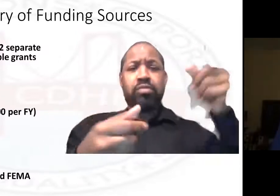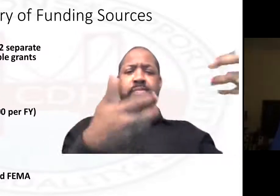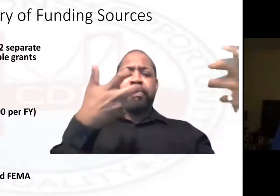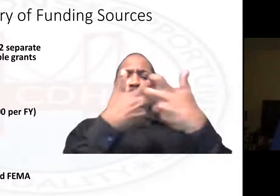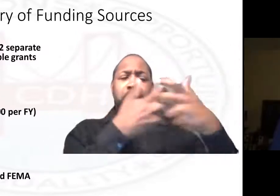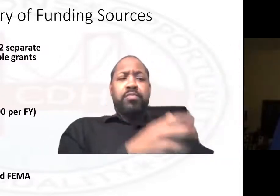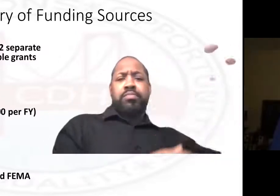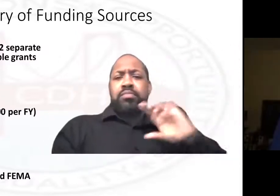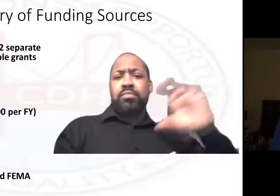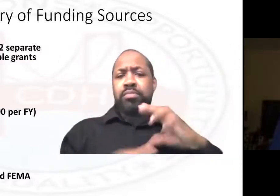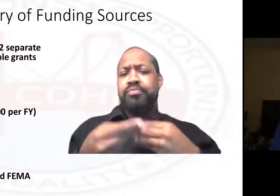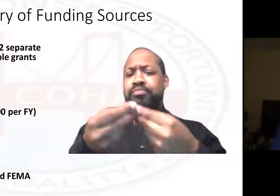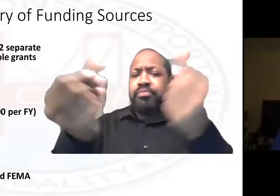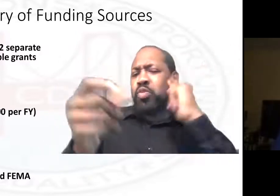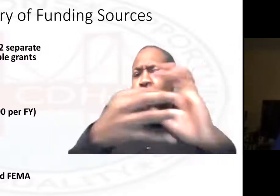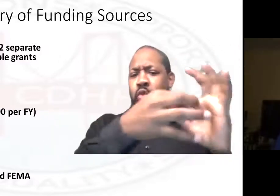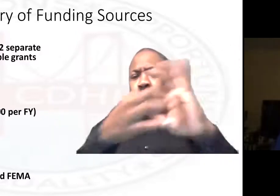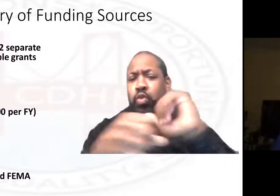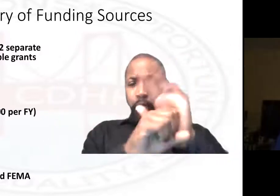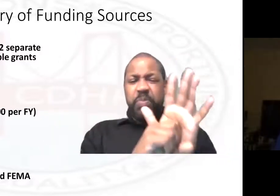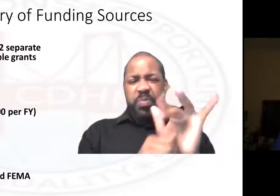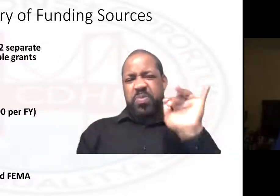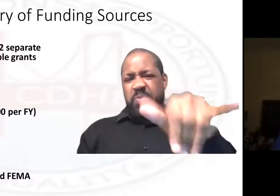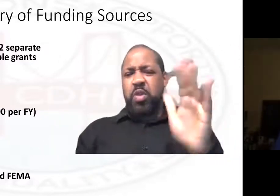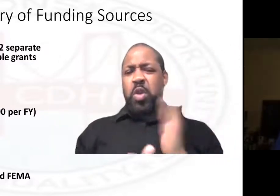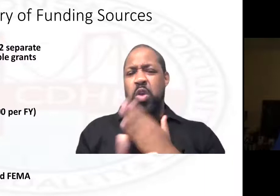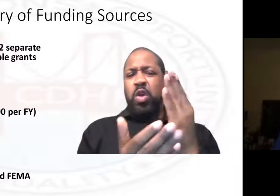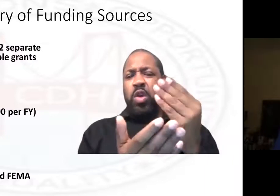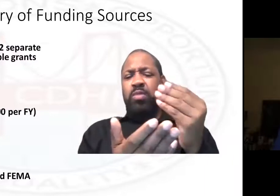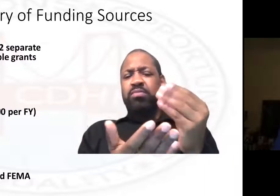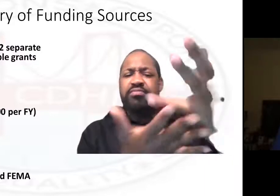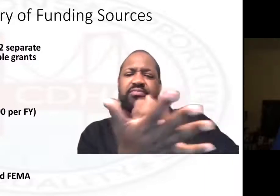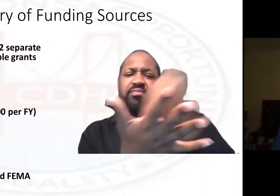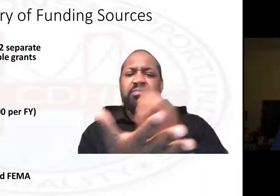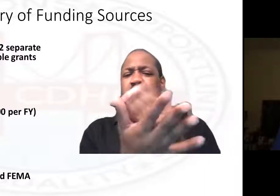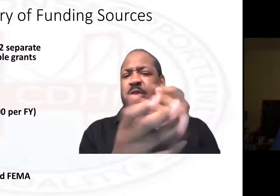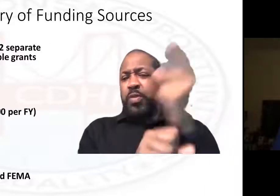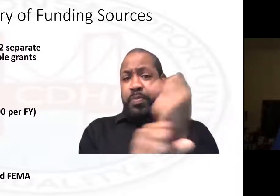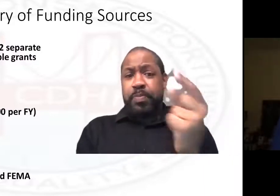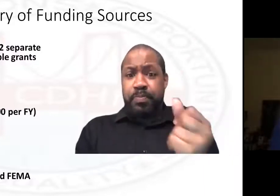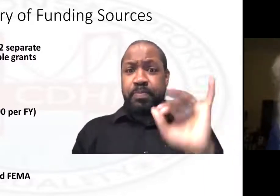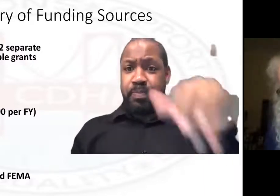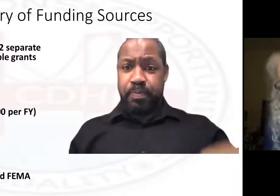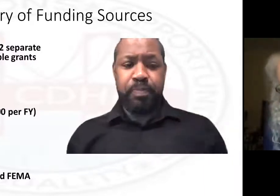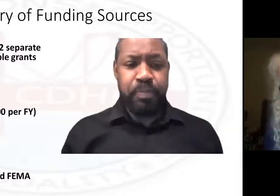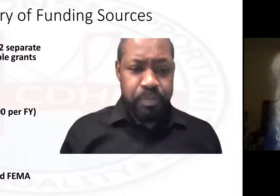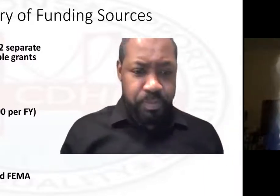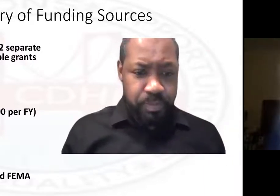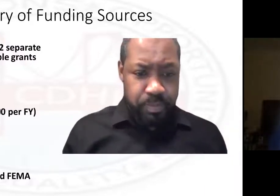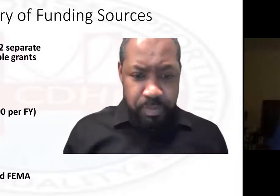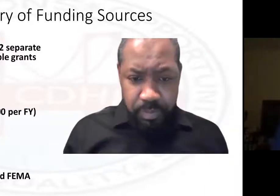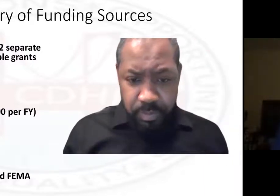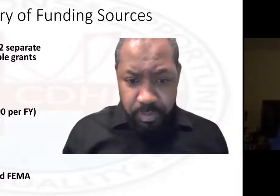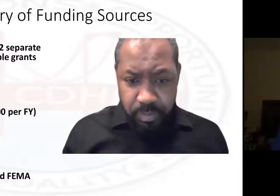and outreach to people, giving out free masks, that kind of thing. That is part of our budget every